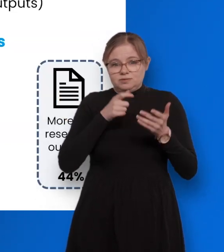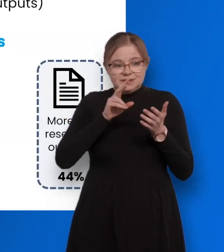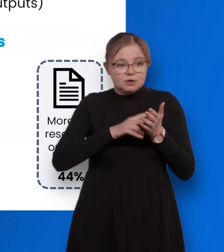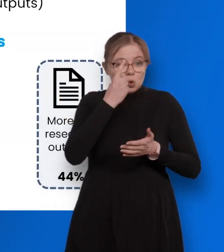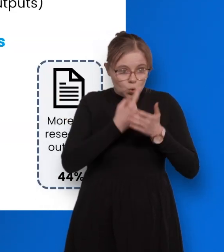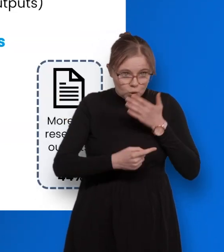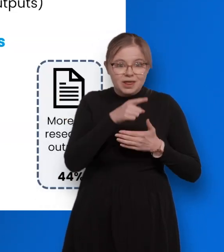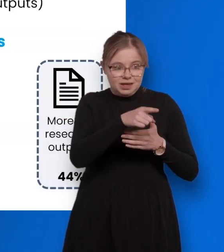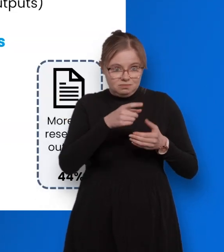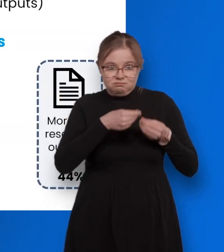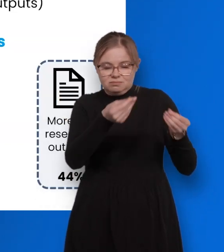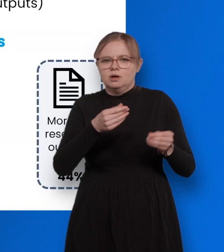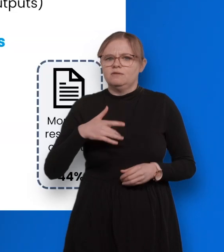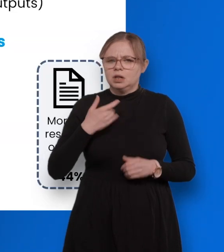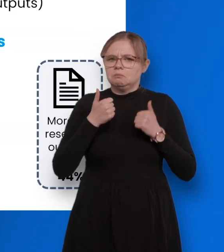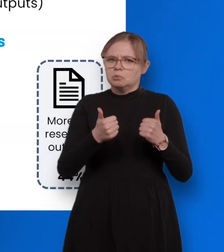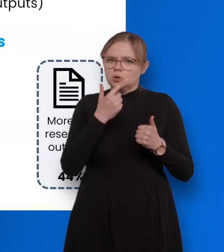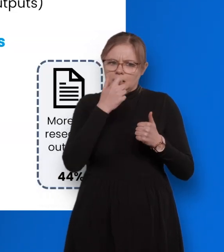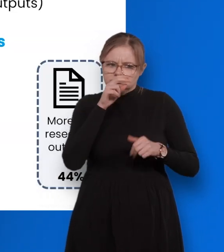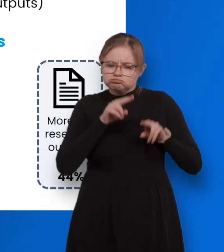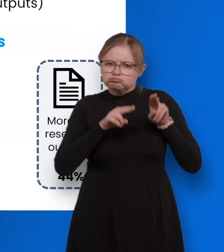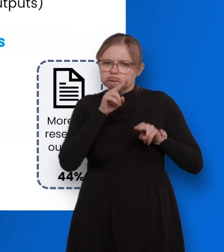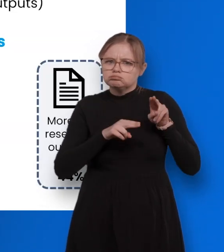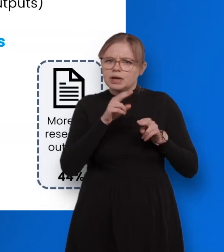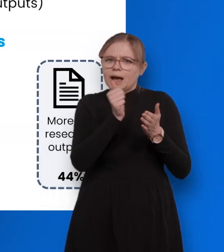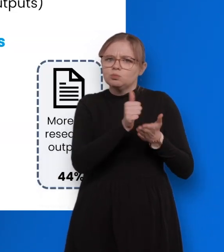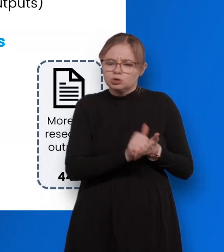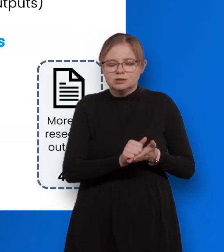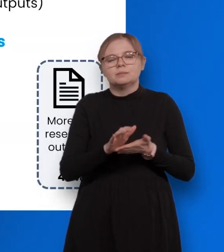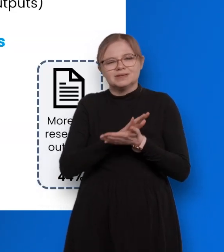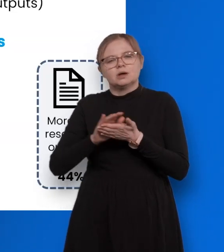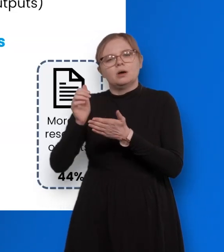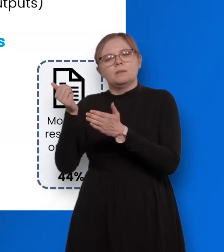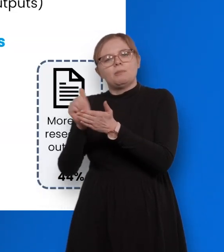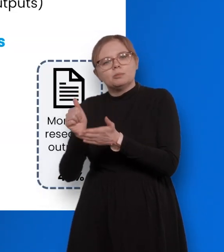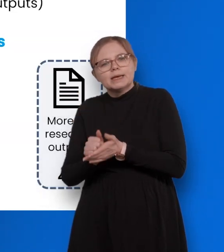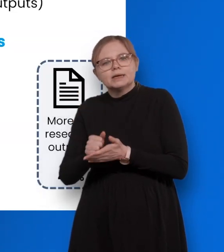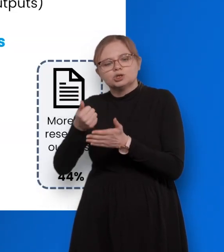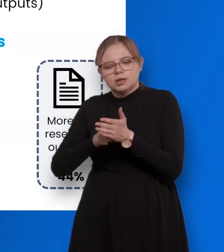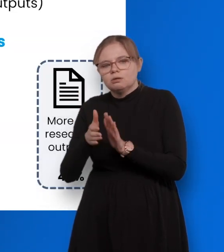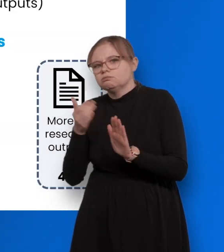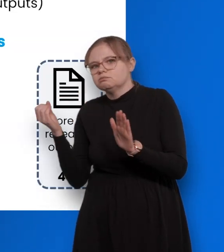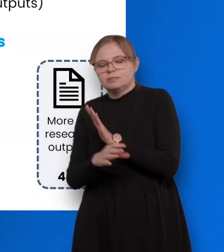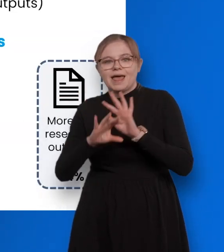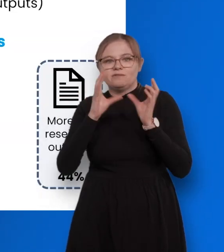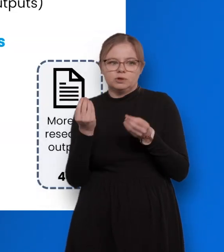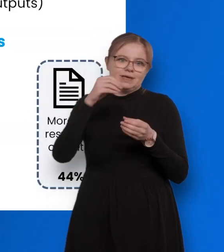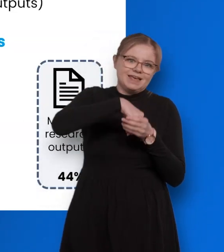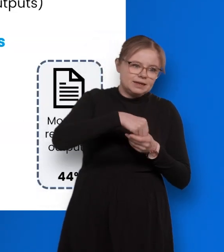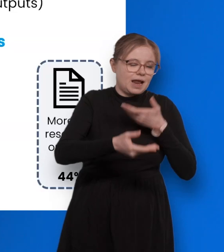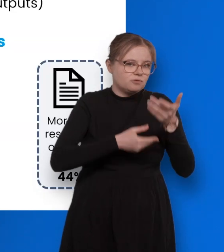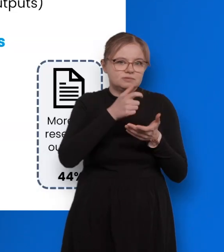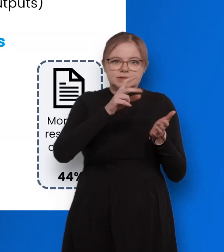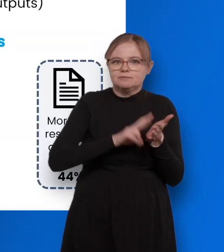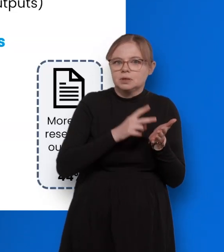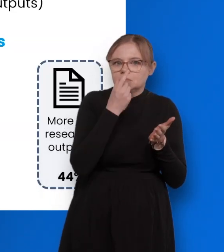research outputs? I.e., could we do away with things like a publication list and instead have the narrative CV as the place that could be covered?